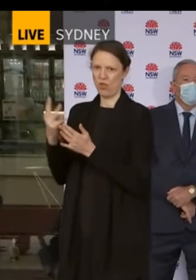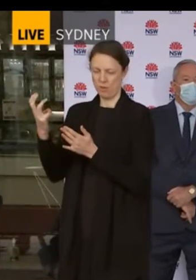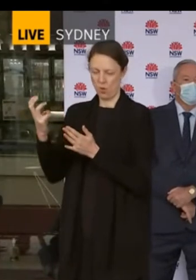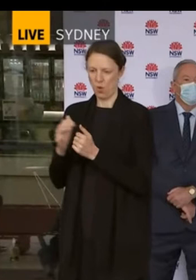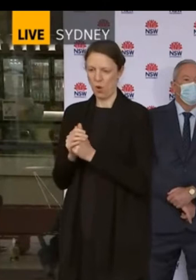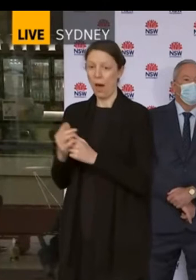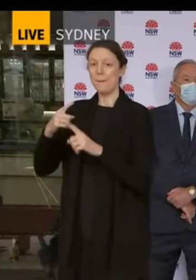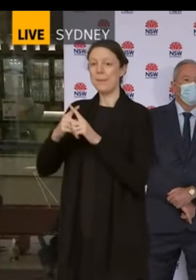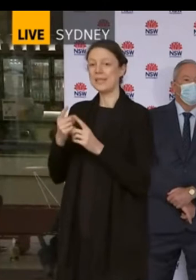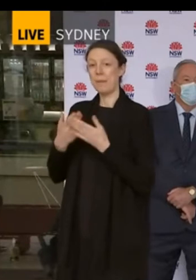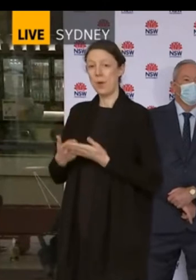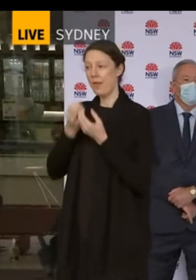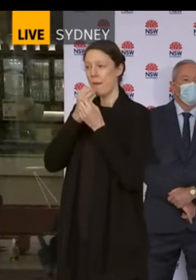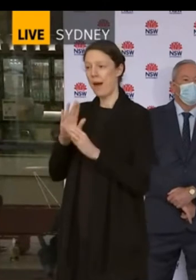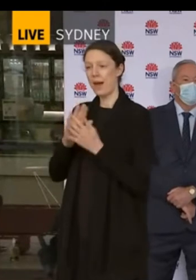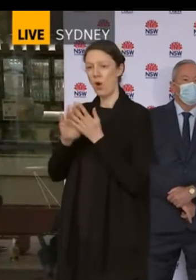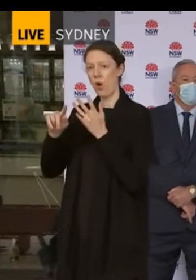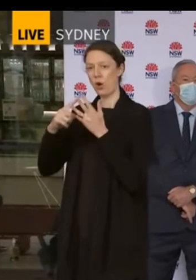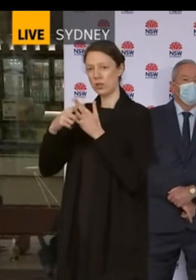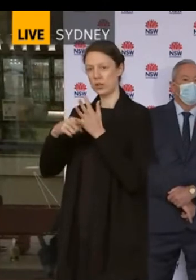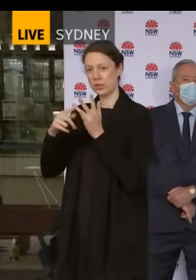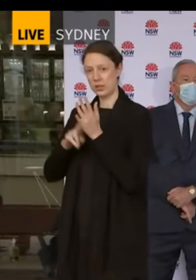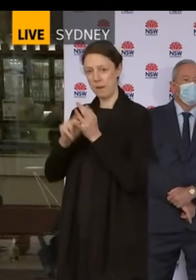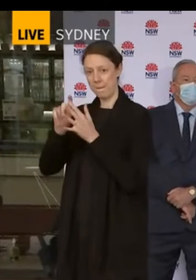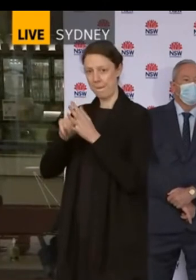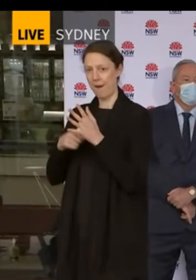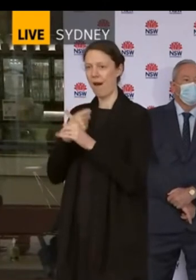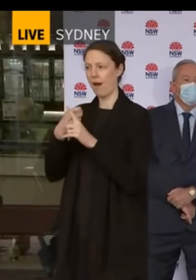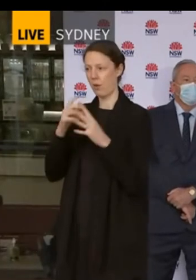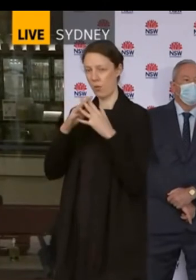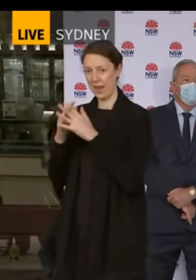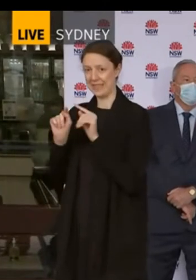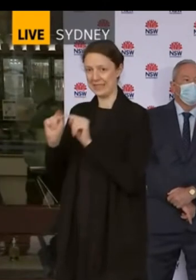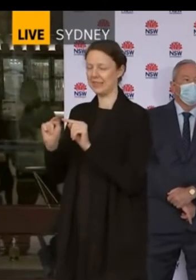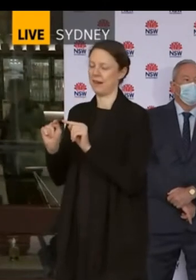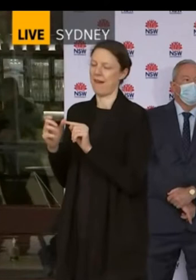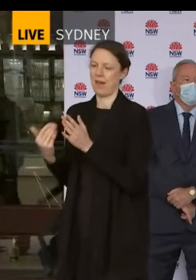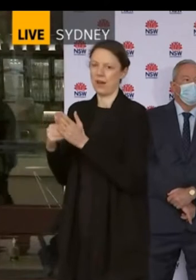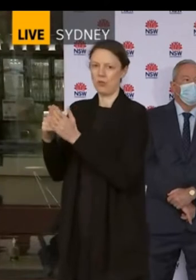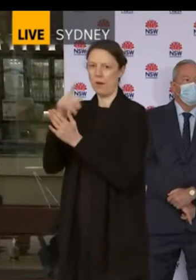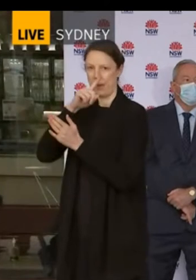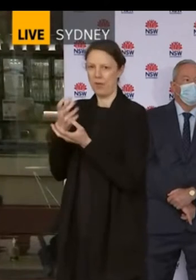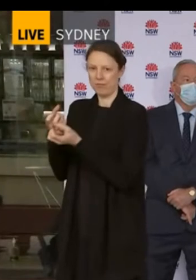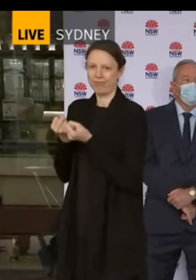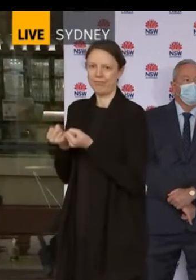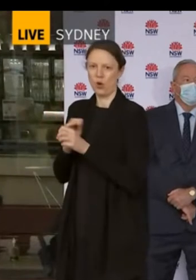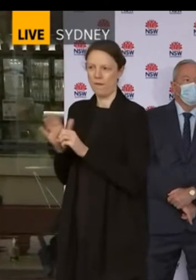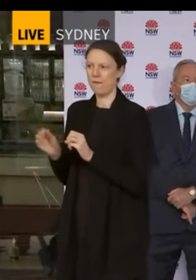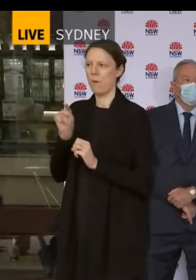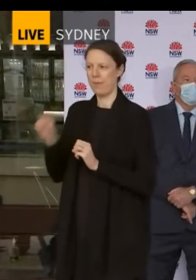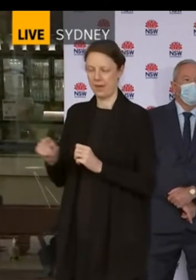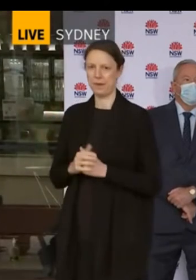Hoxton Park Birthday Party. I want to call out some particular venues just to update the community on some advice.